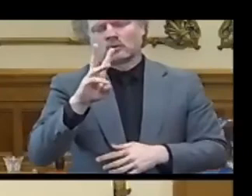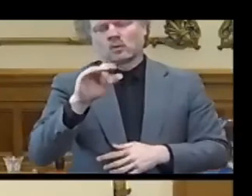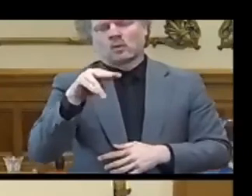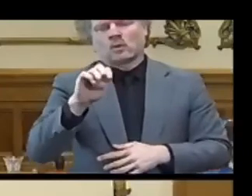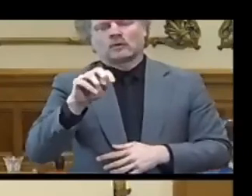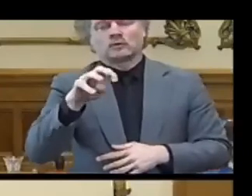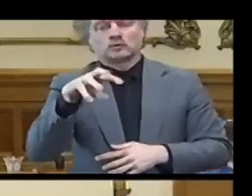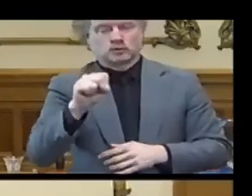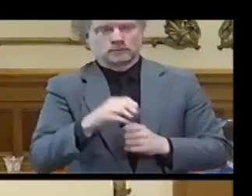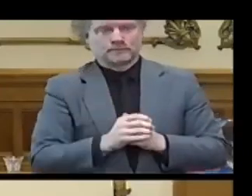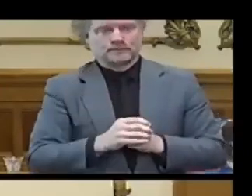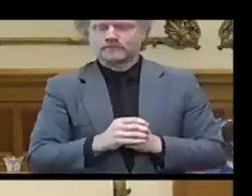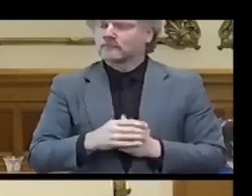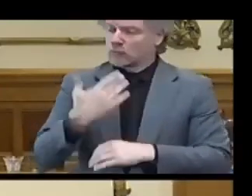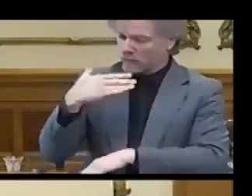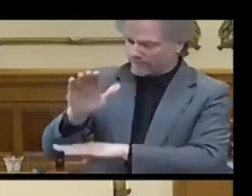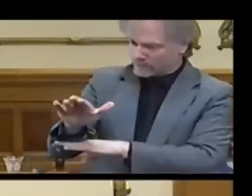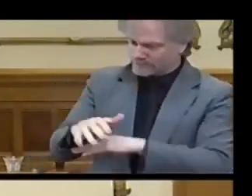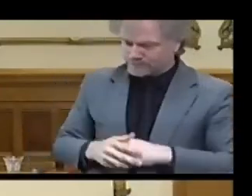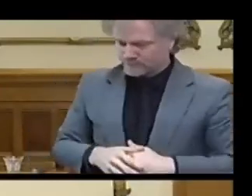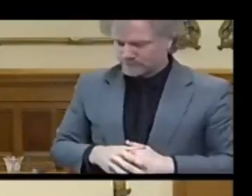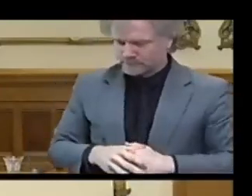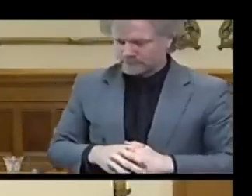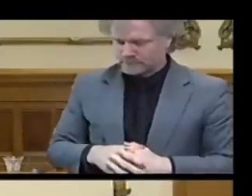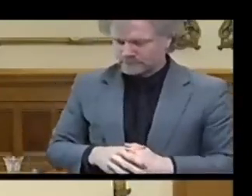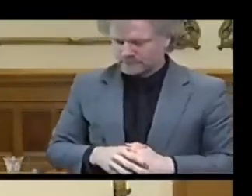Good afternoon.